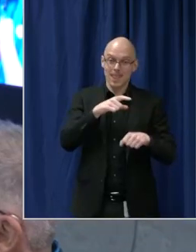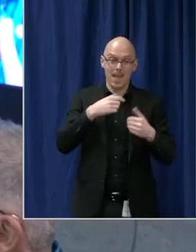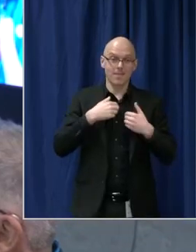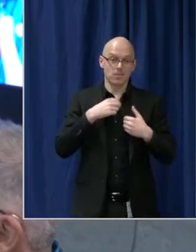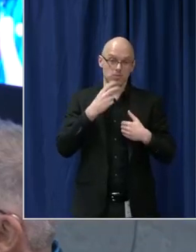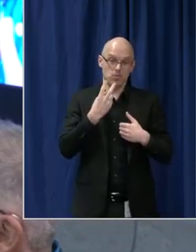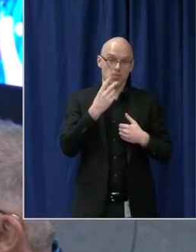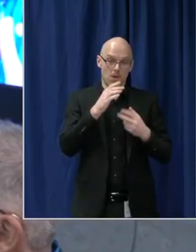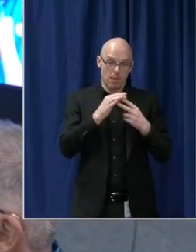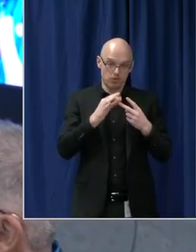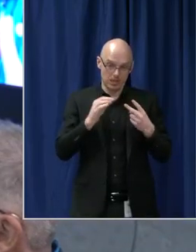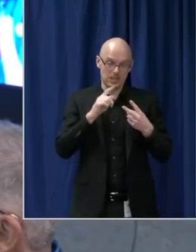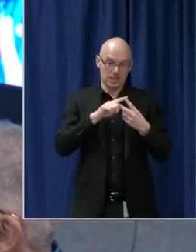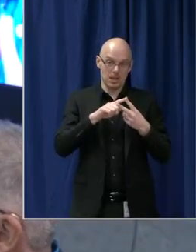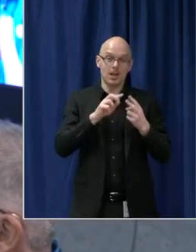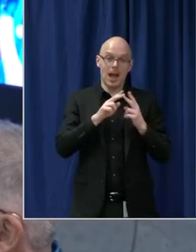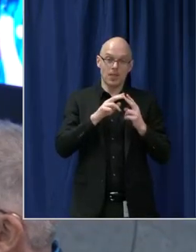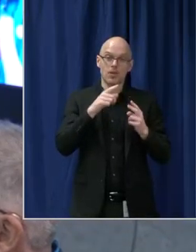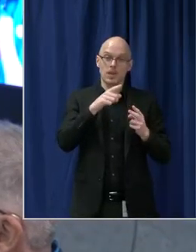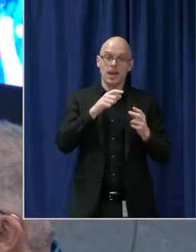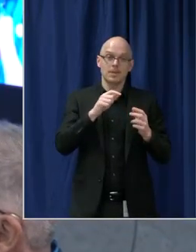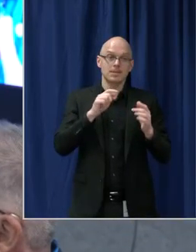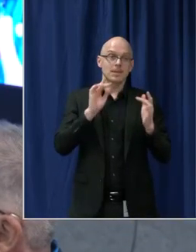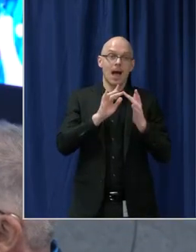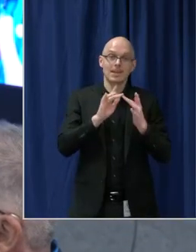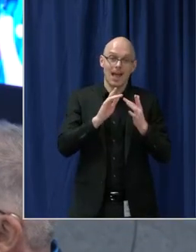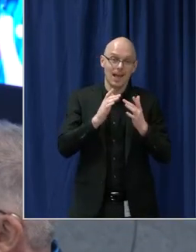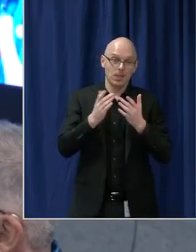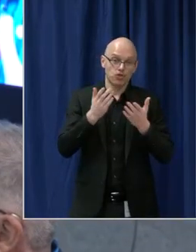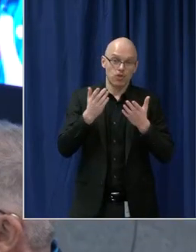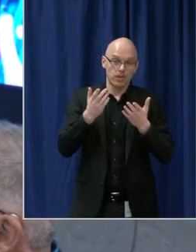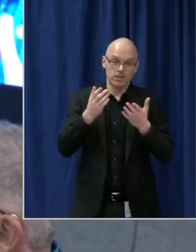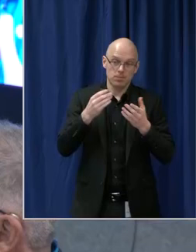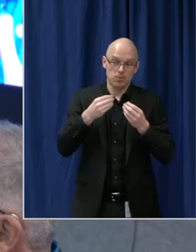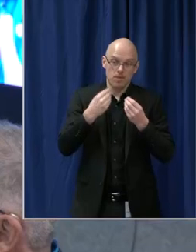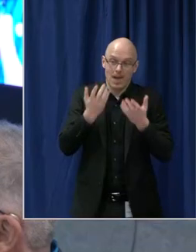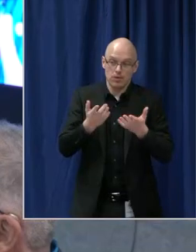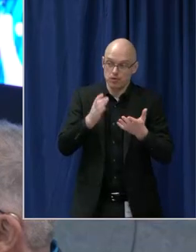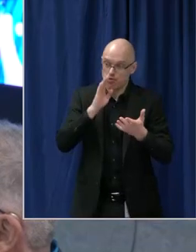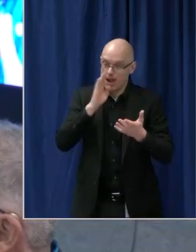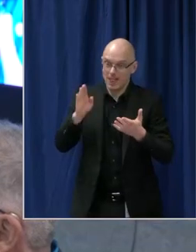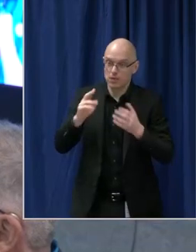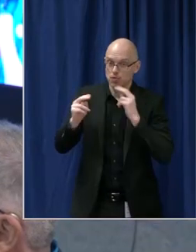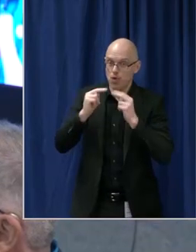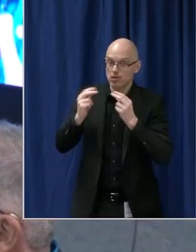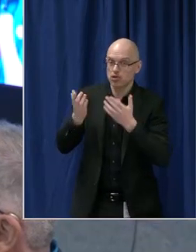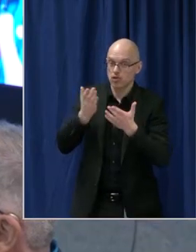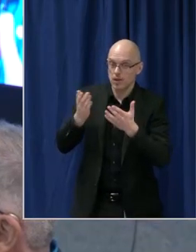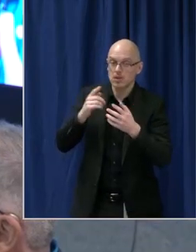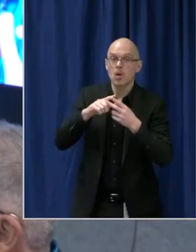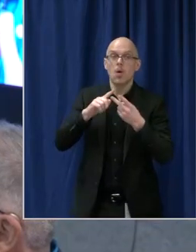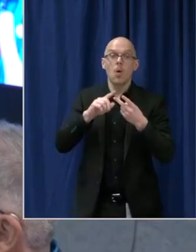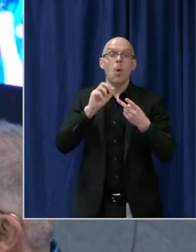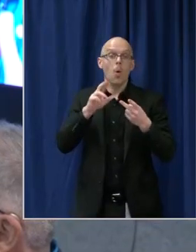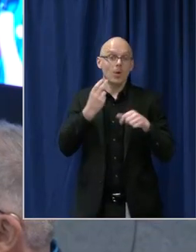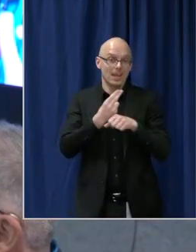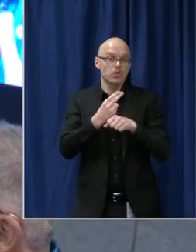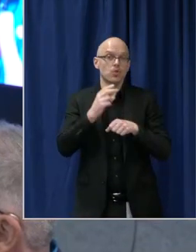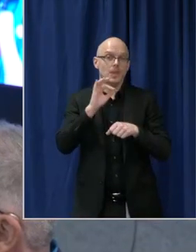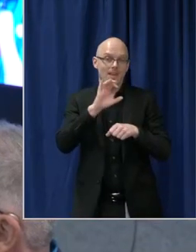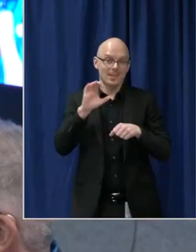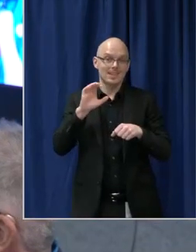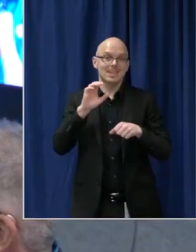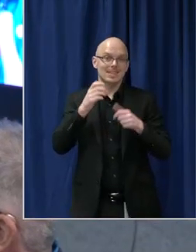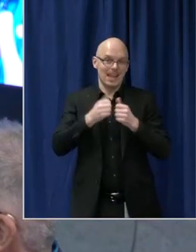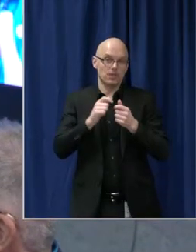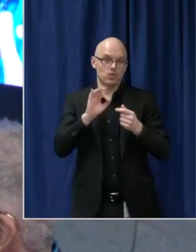either contact the originating service provider directly to initiate that service, or they can use the commission's text to 911 registry to